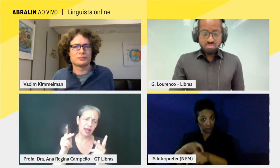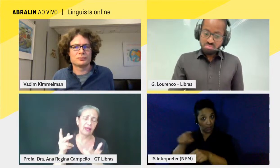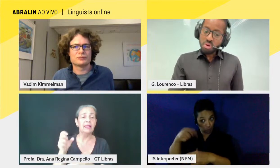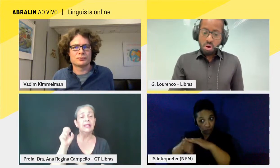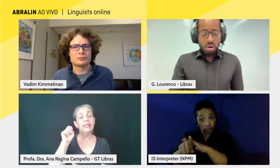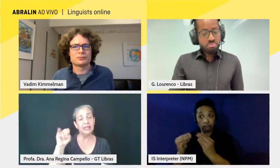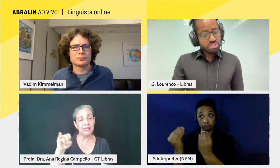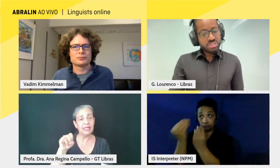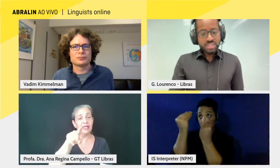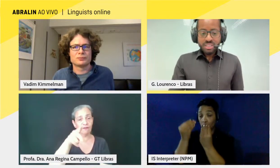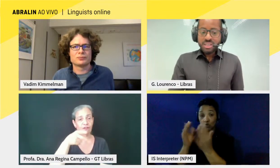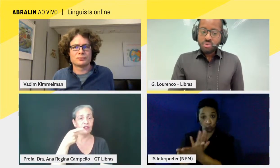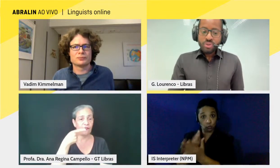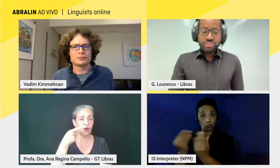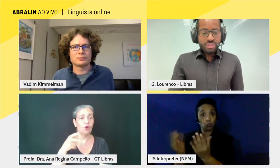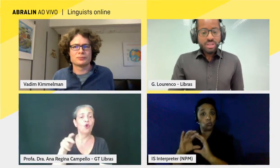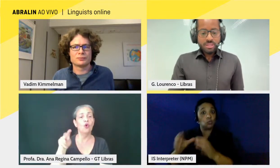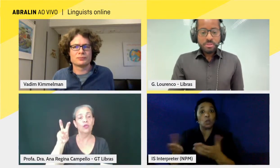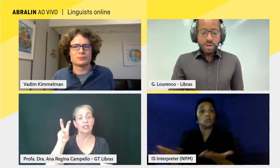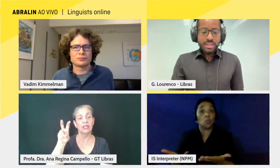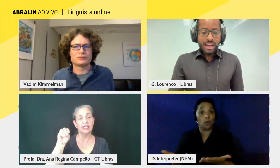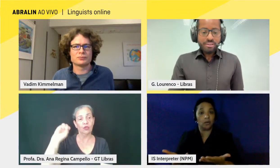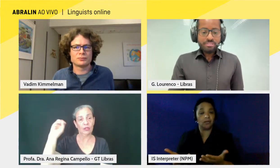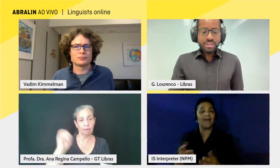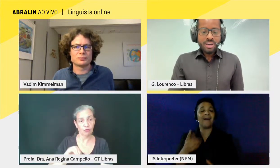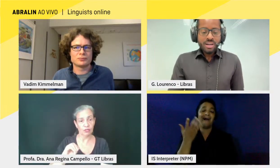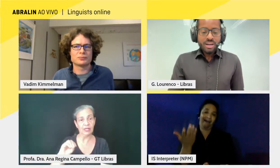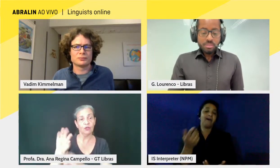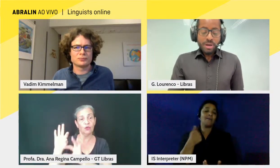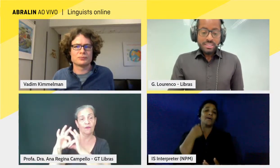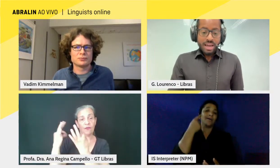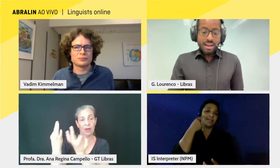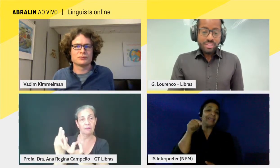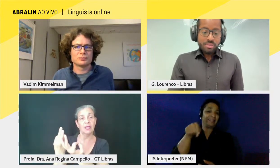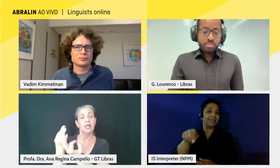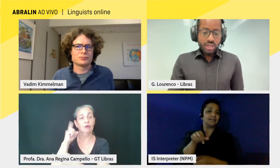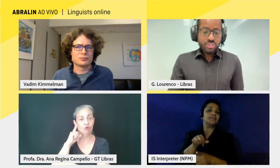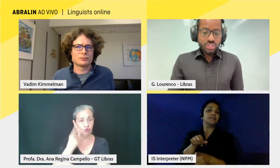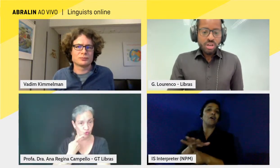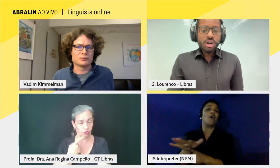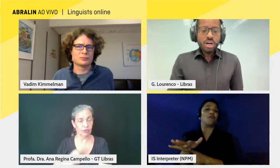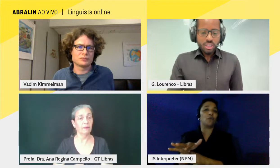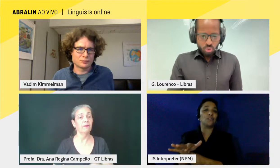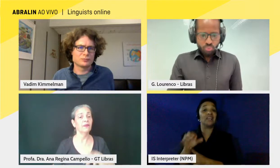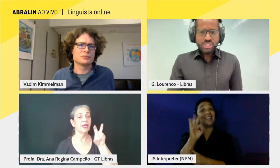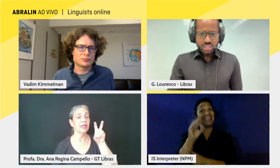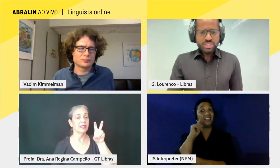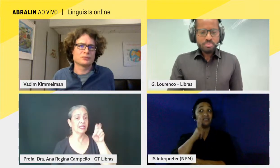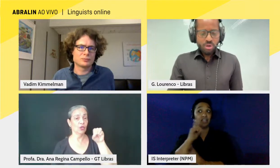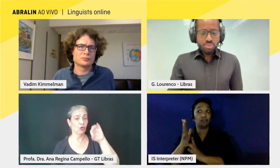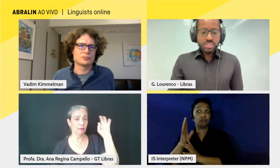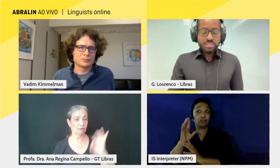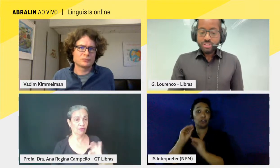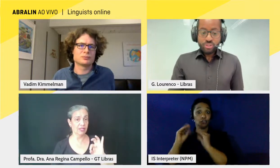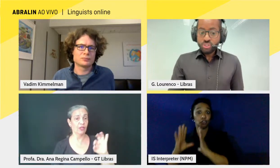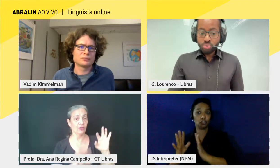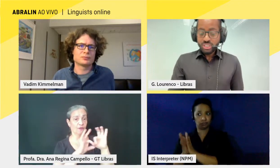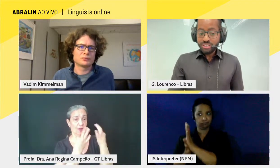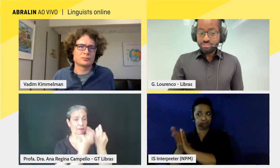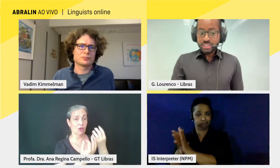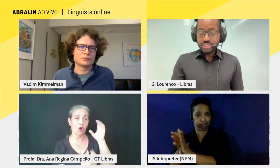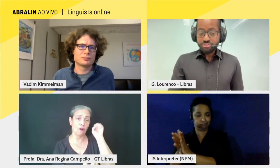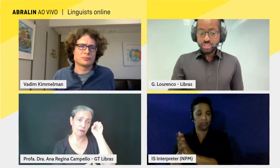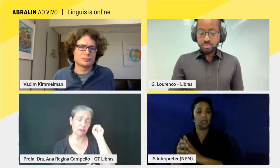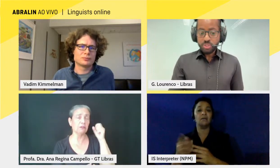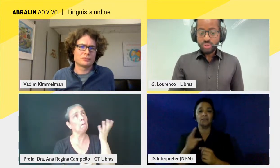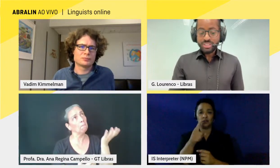And obviously, we think that it might have an impact. You presented about there's no